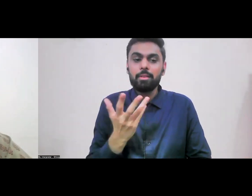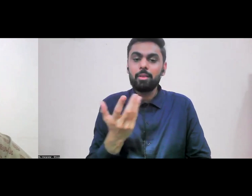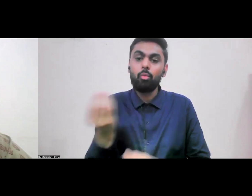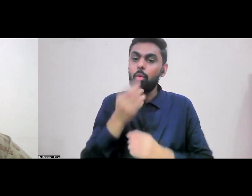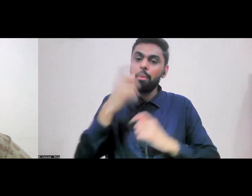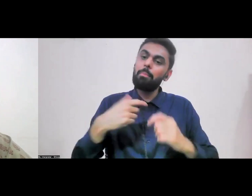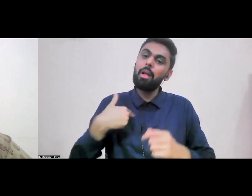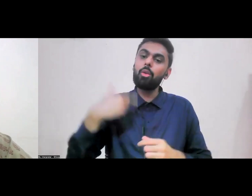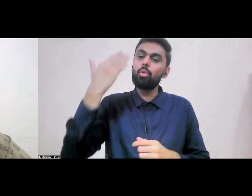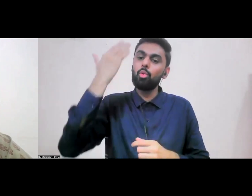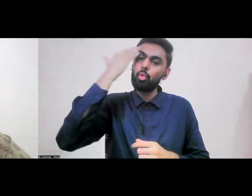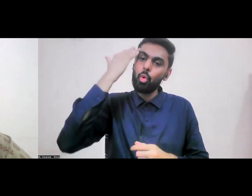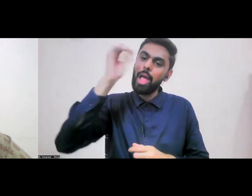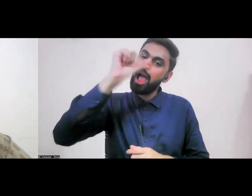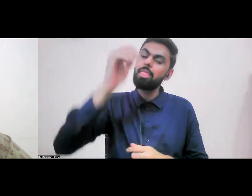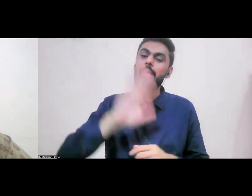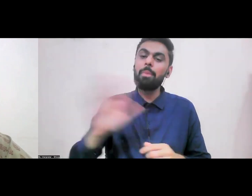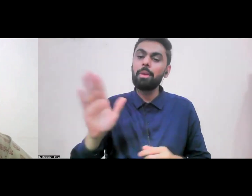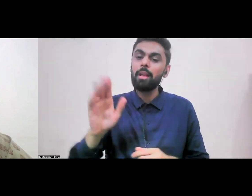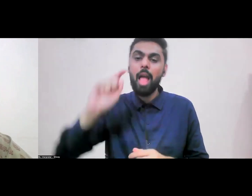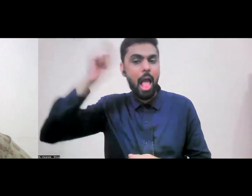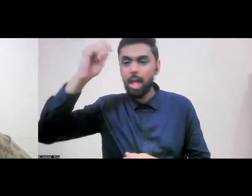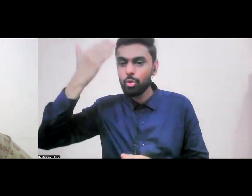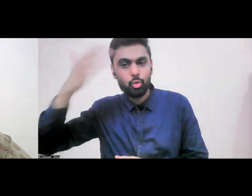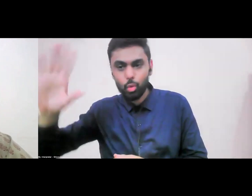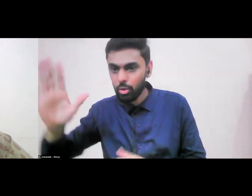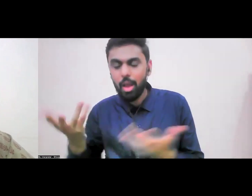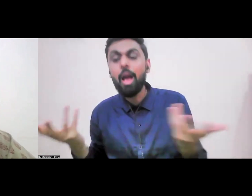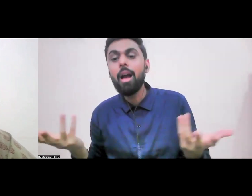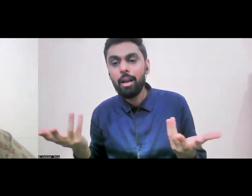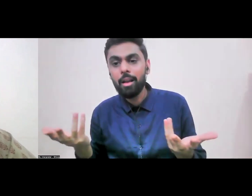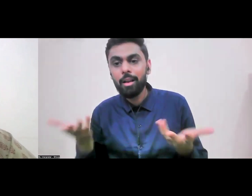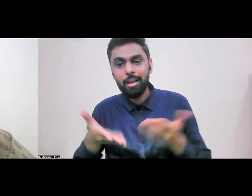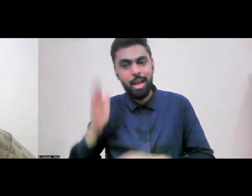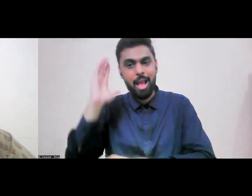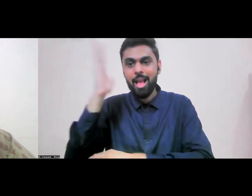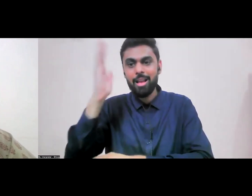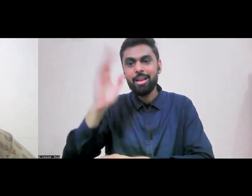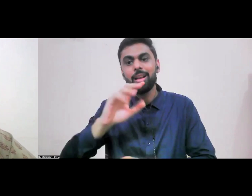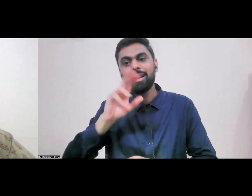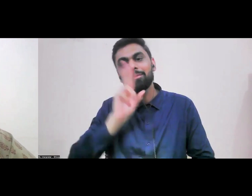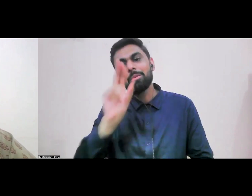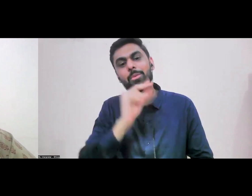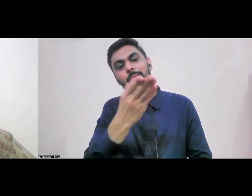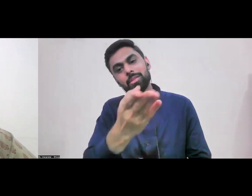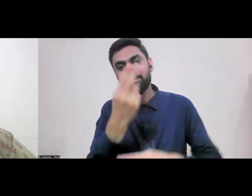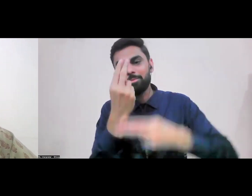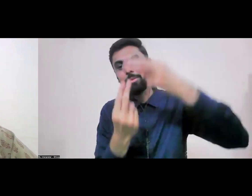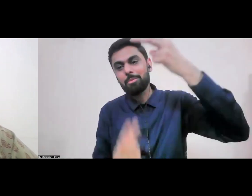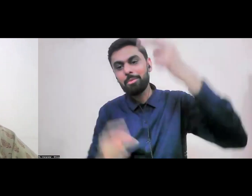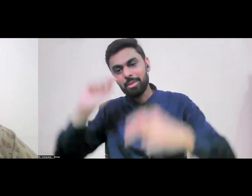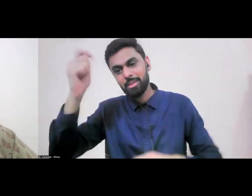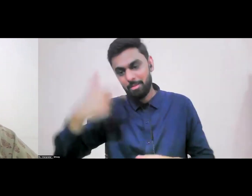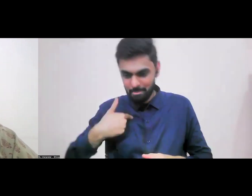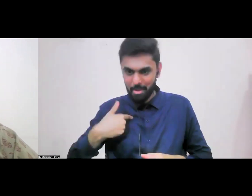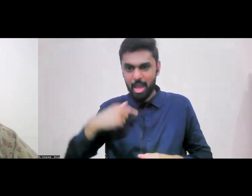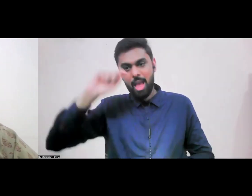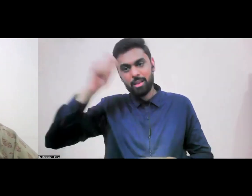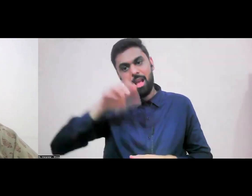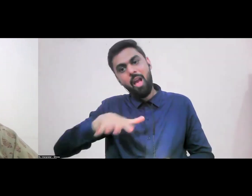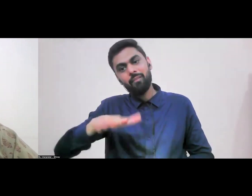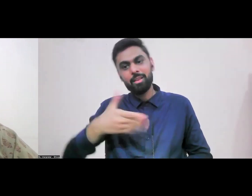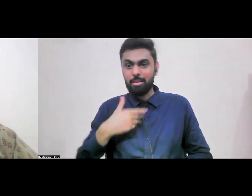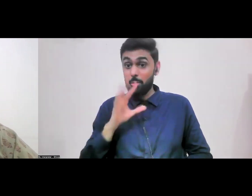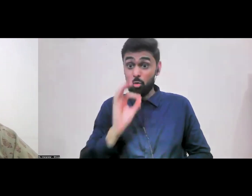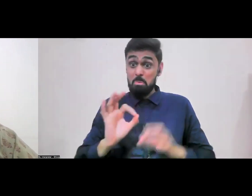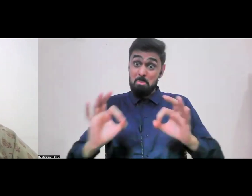Hindi, they don't know much about English language. So this session is in English completely, and my English is also average. My English is